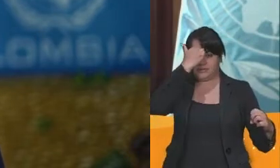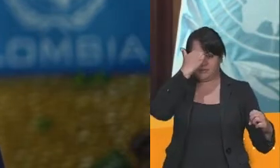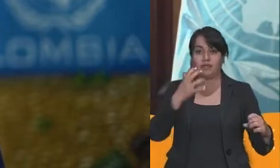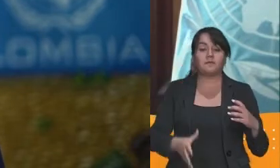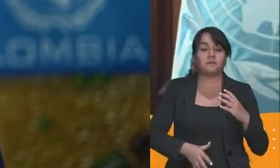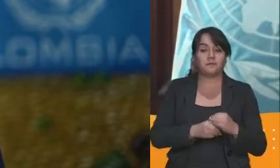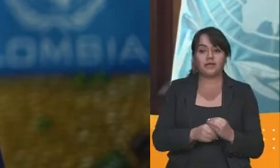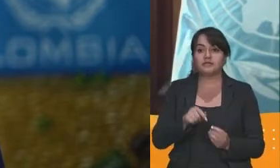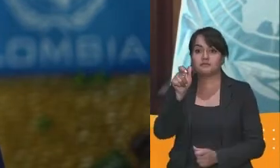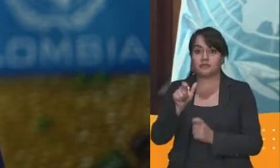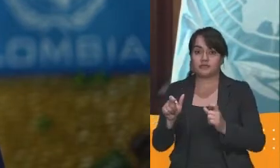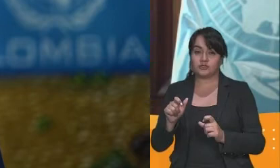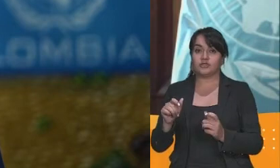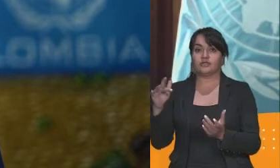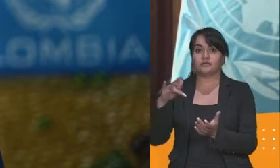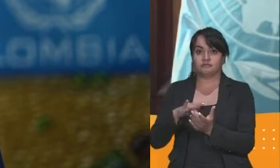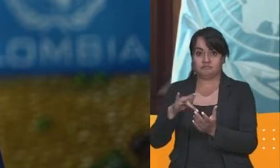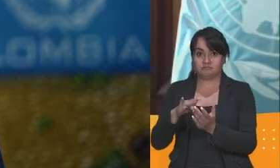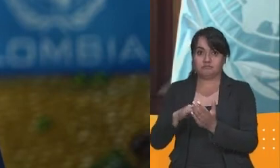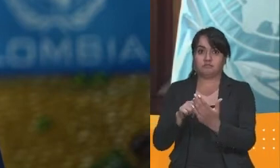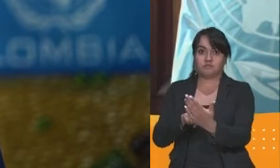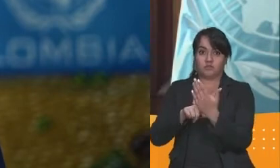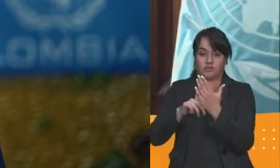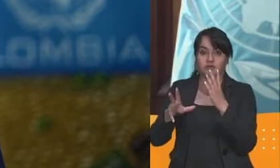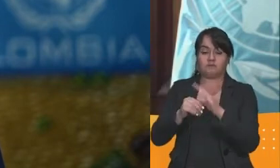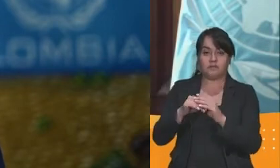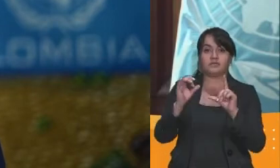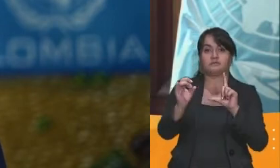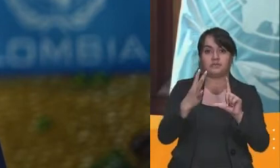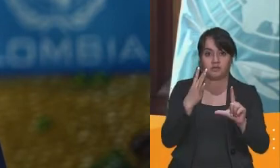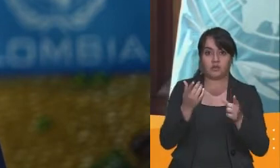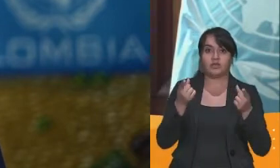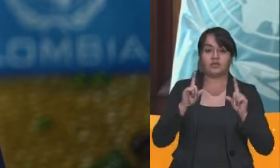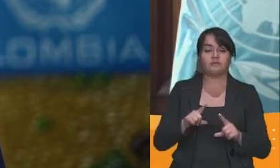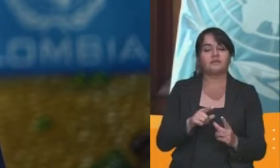Sorry, I'm not receiving any sound in the booth, so I cannot translate.